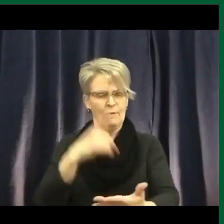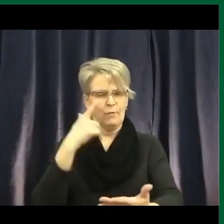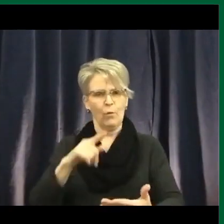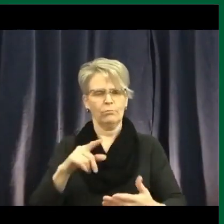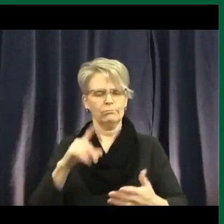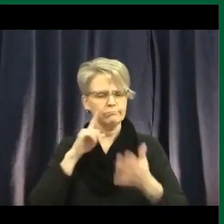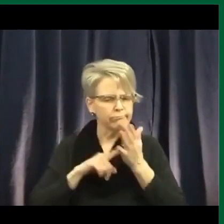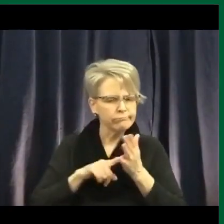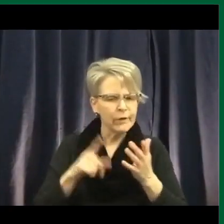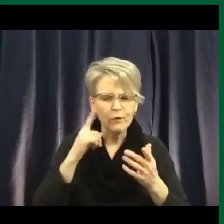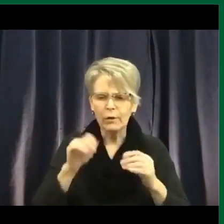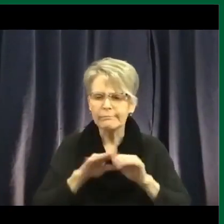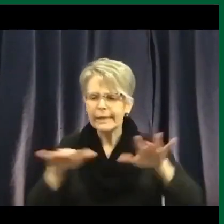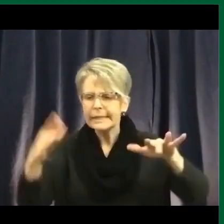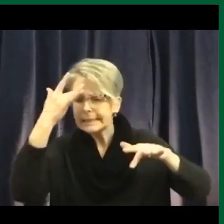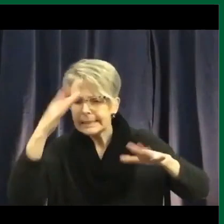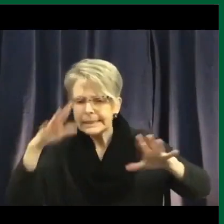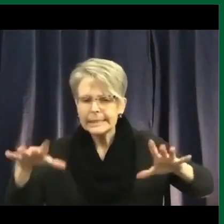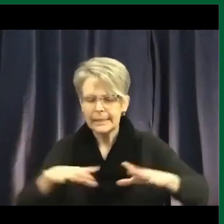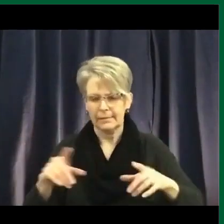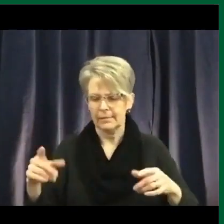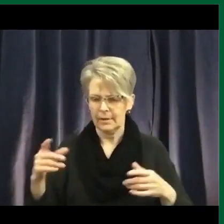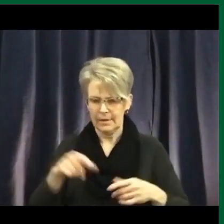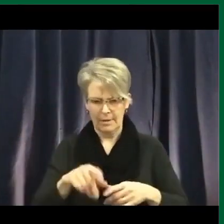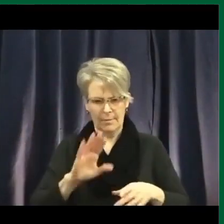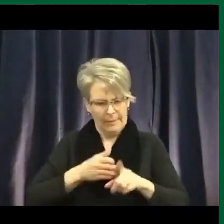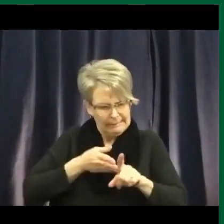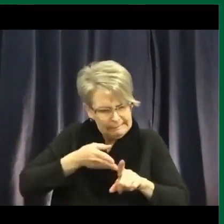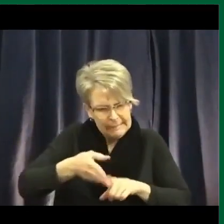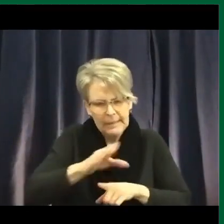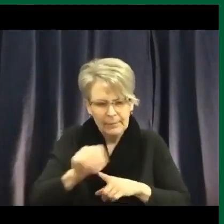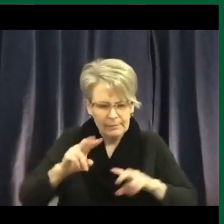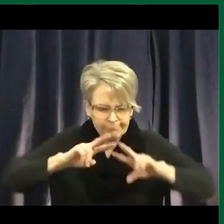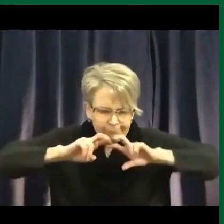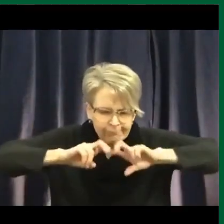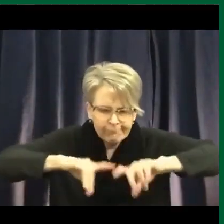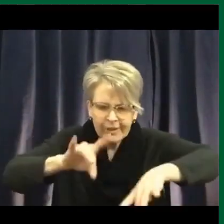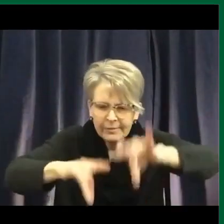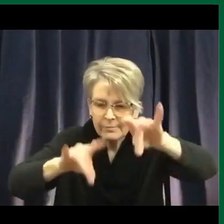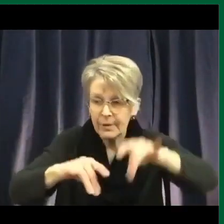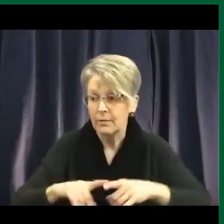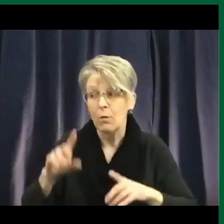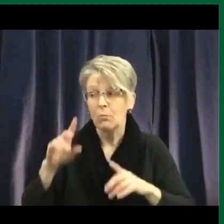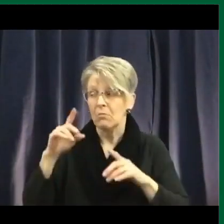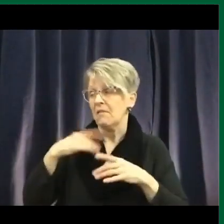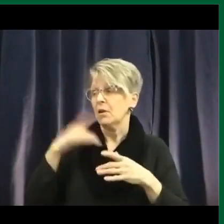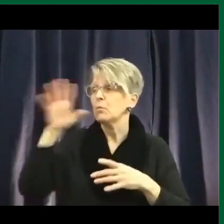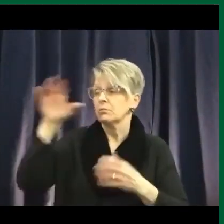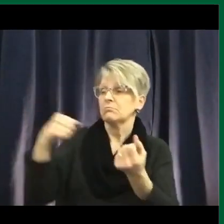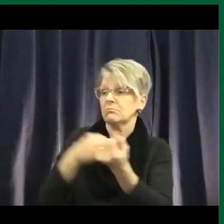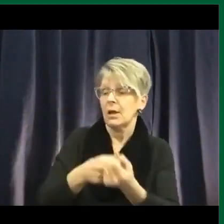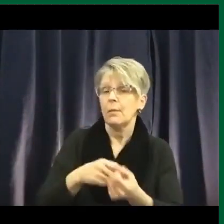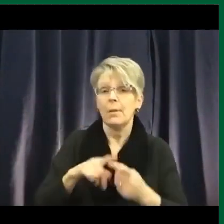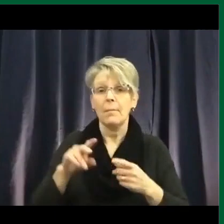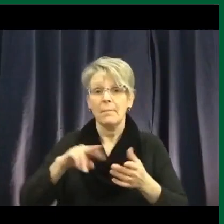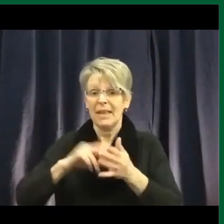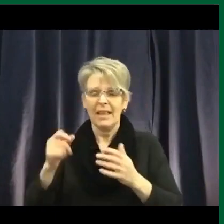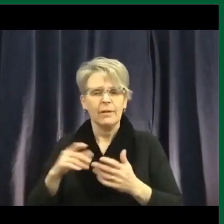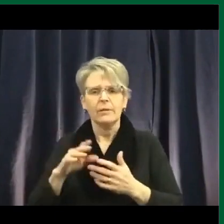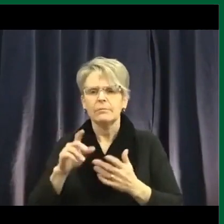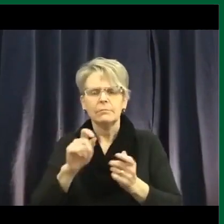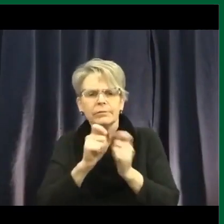We'd ask again that the federal government consider that, and I'm confident that they ultimately will. so that if we are faced with additional variants